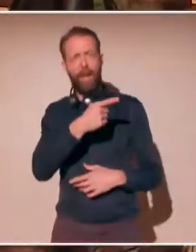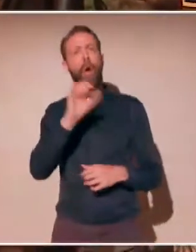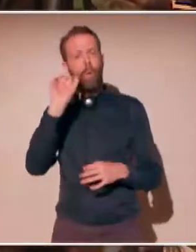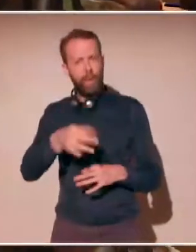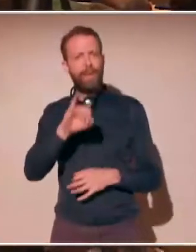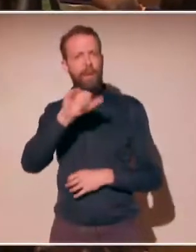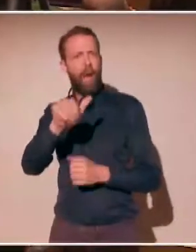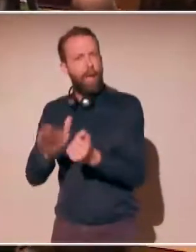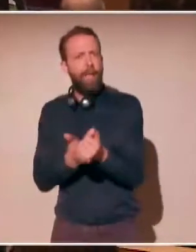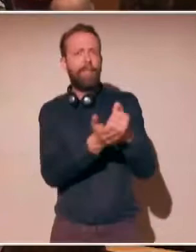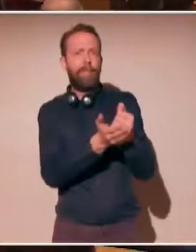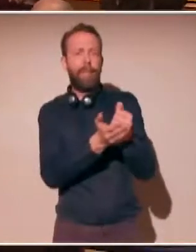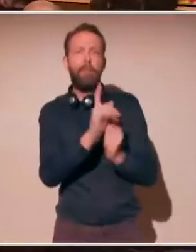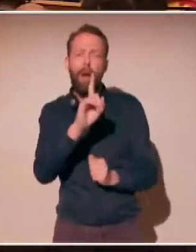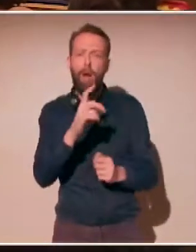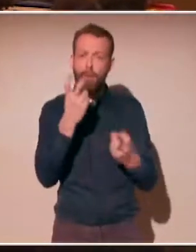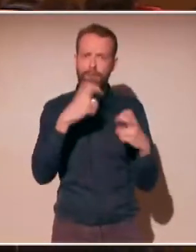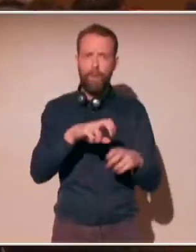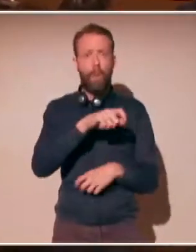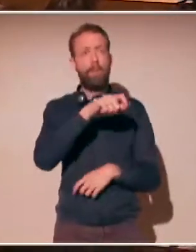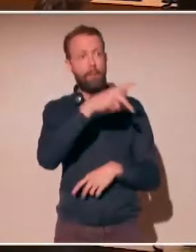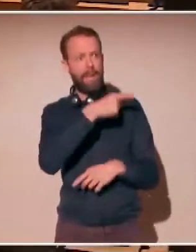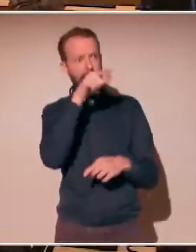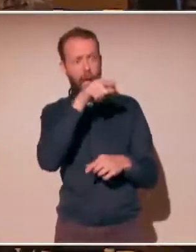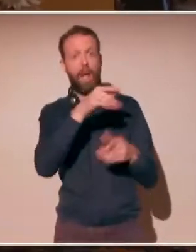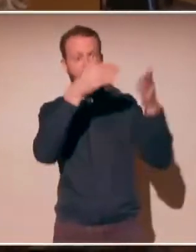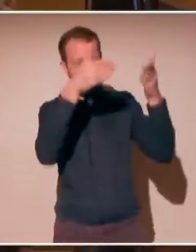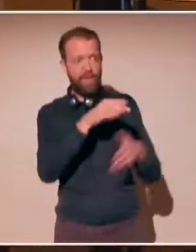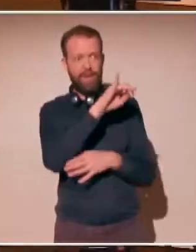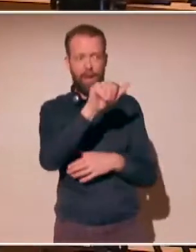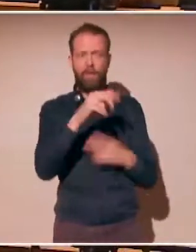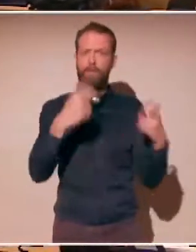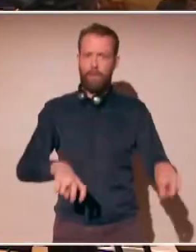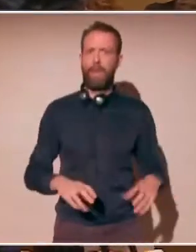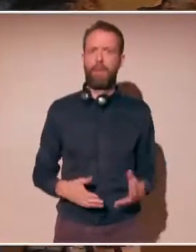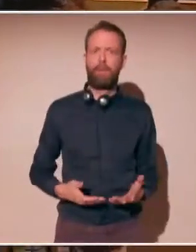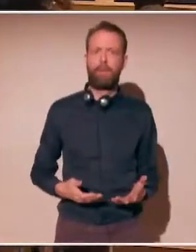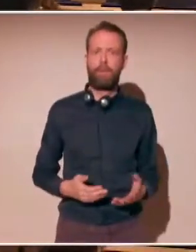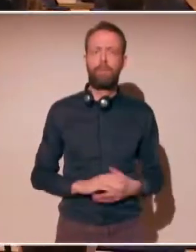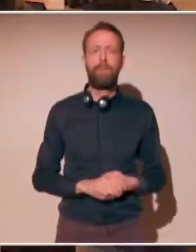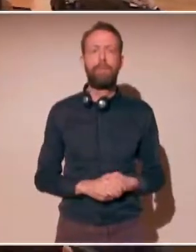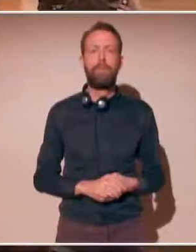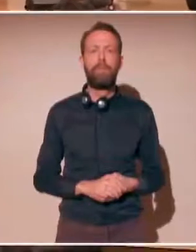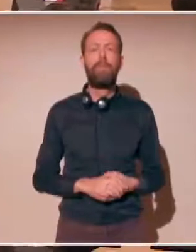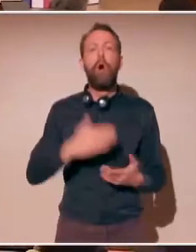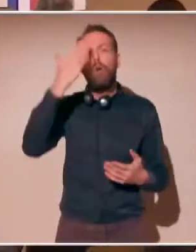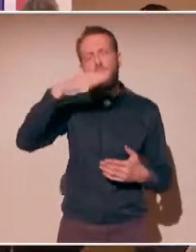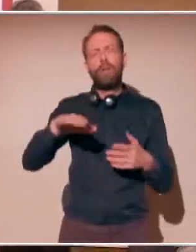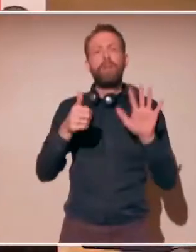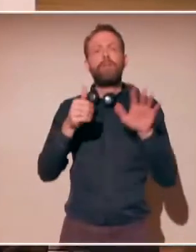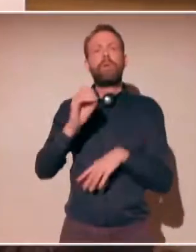my physician to be helped by artificial intelligence, but I do want a real doctor, a human